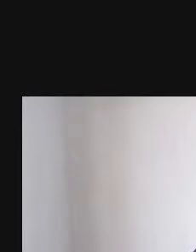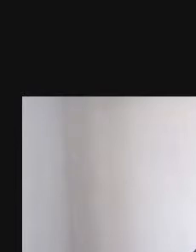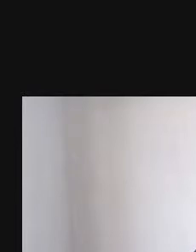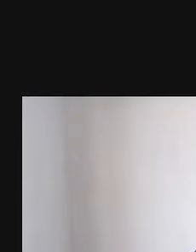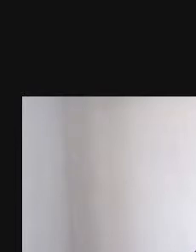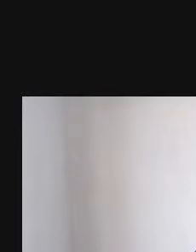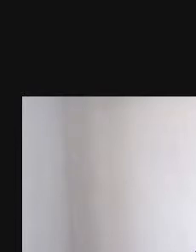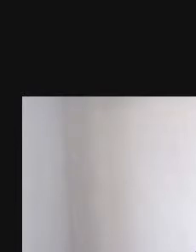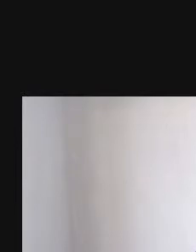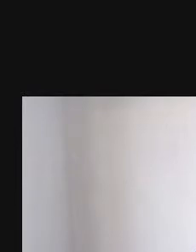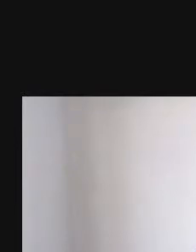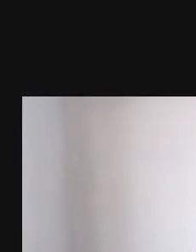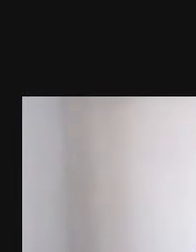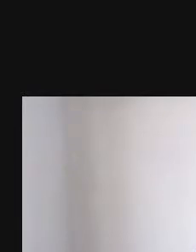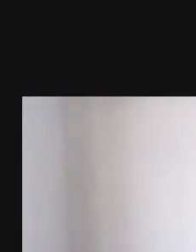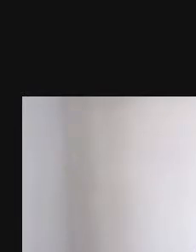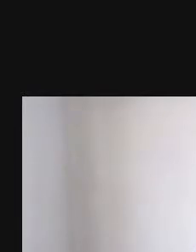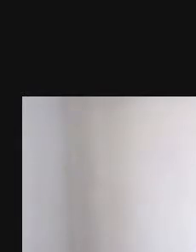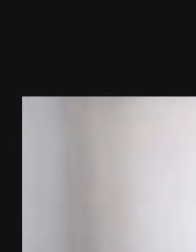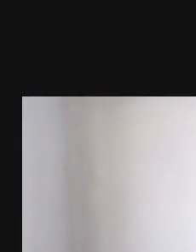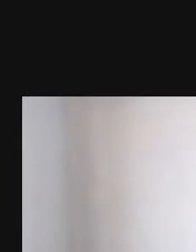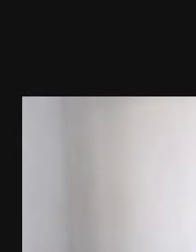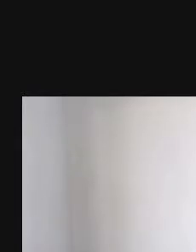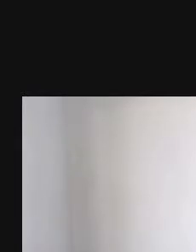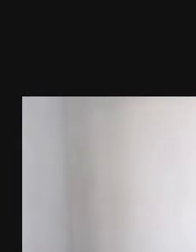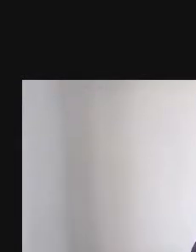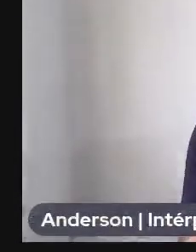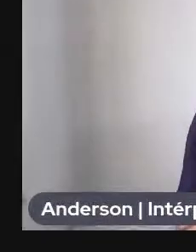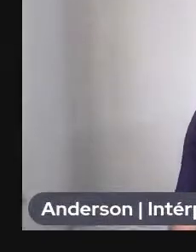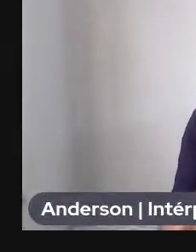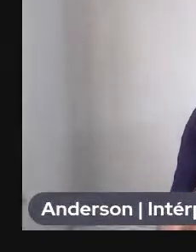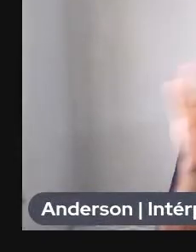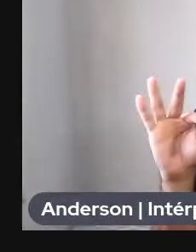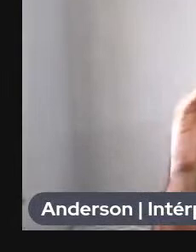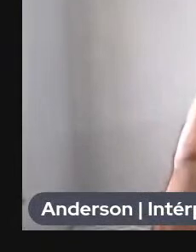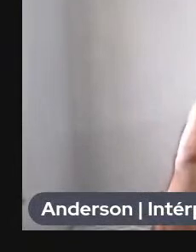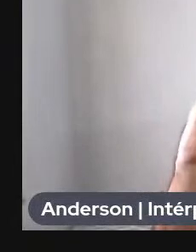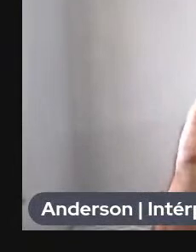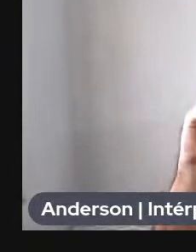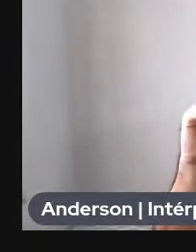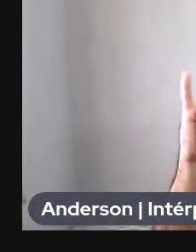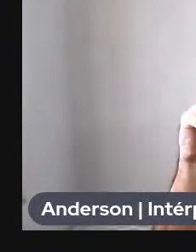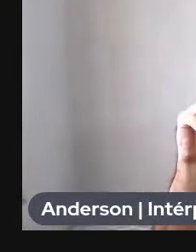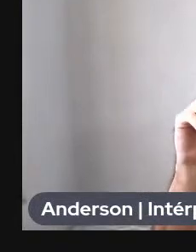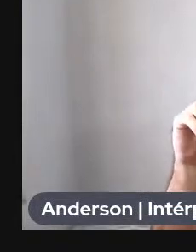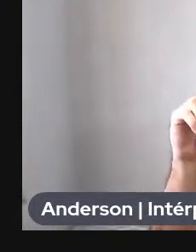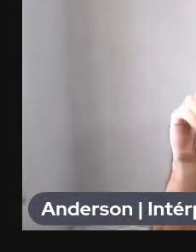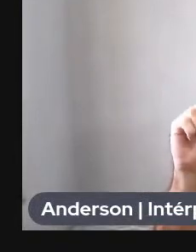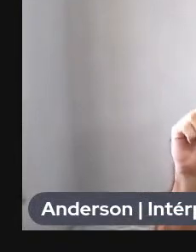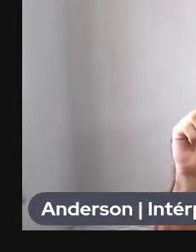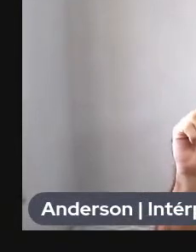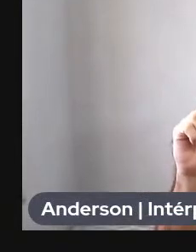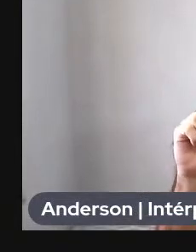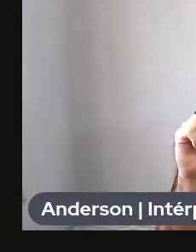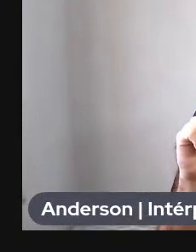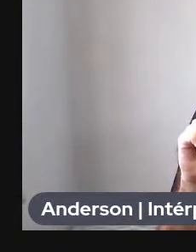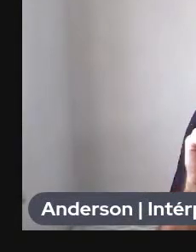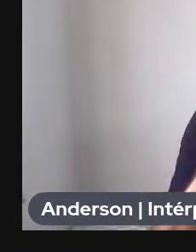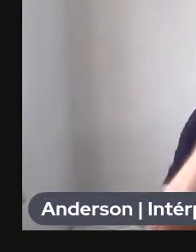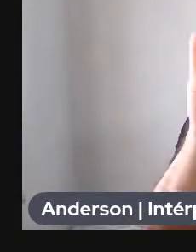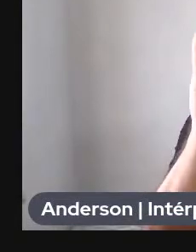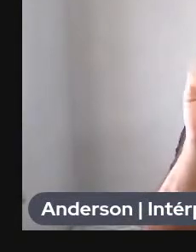first I'm going to present pseudoclefts, then the structure of pseudoclefts, and then the pragmatics of pseudoclefts. Hella, just a